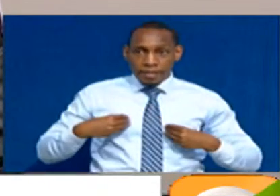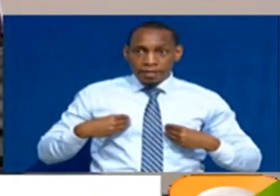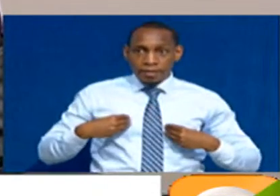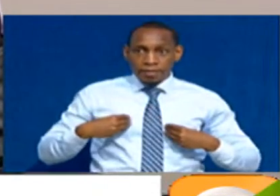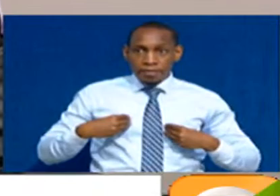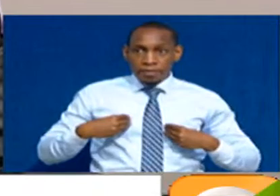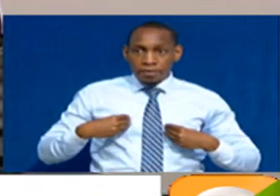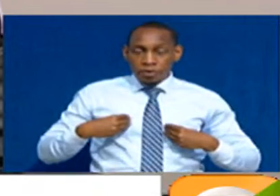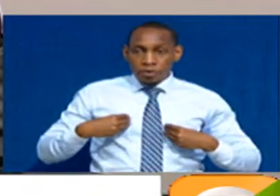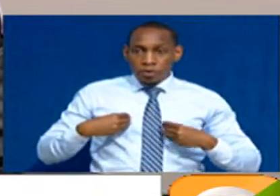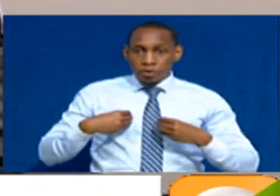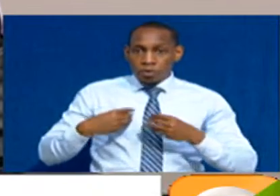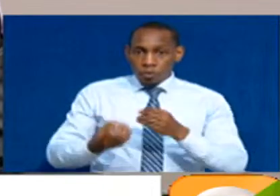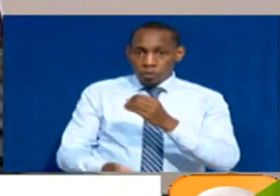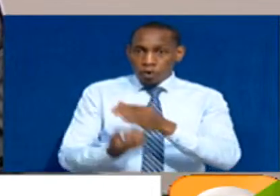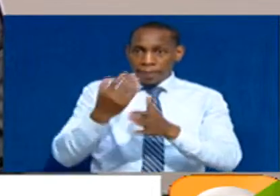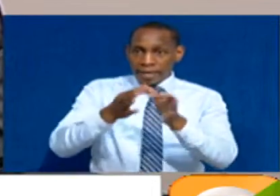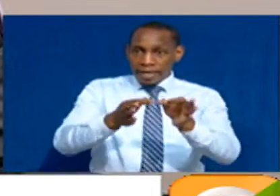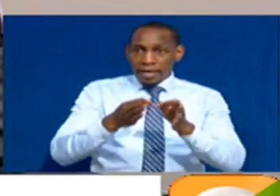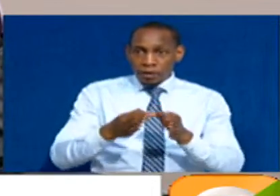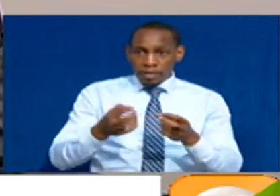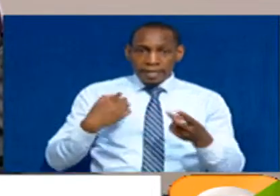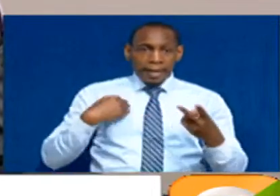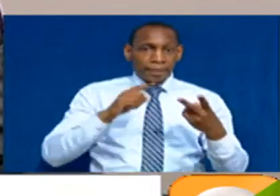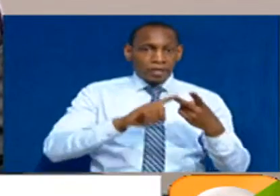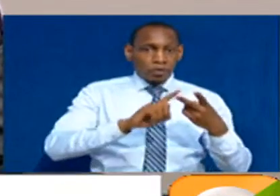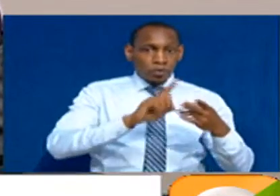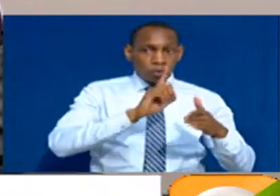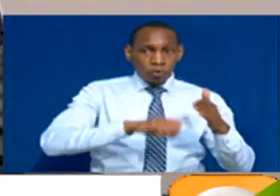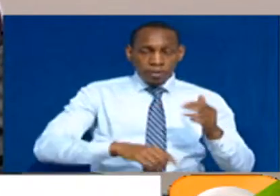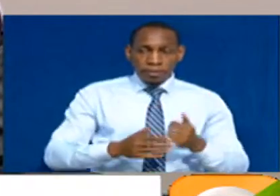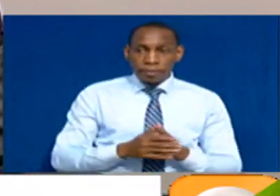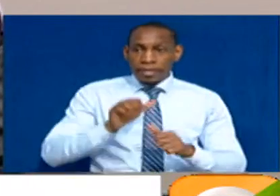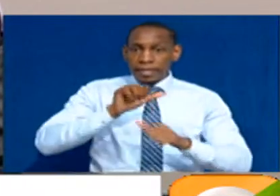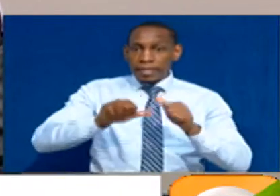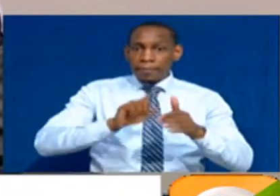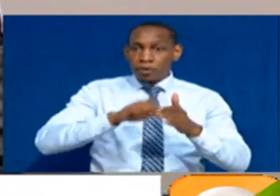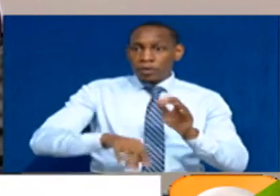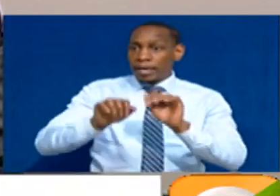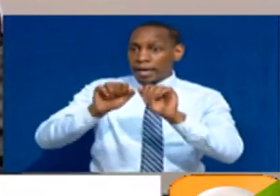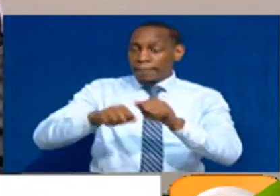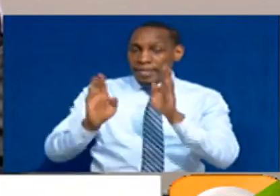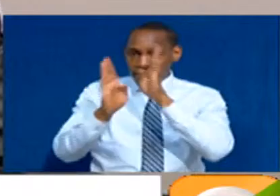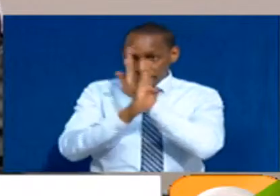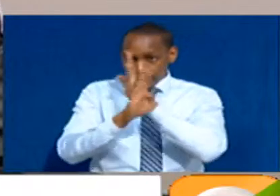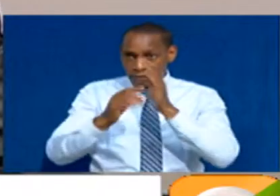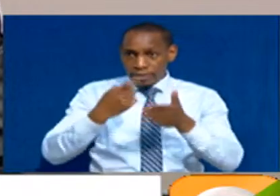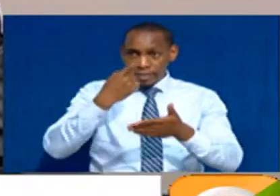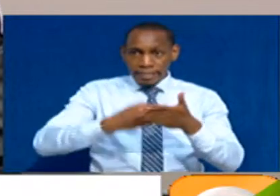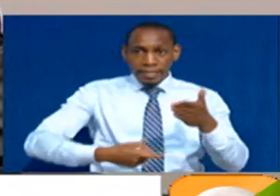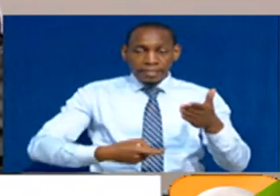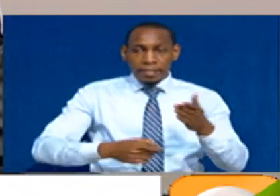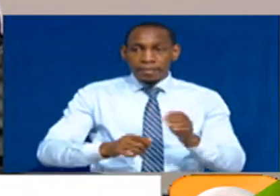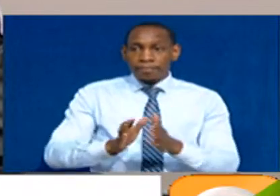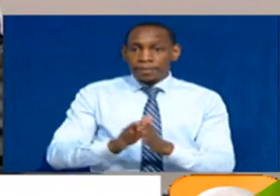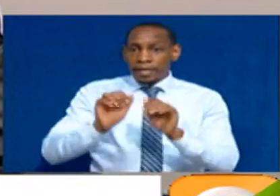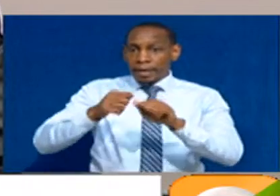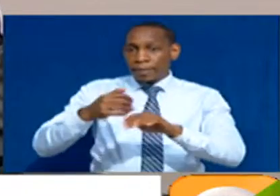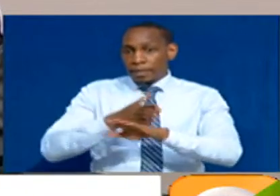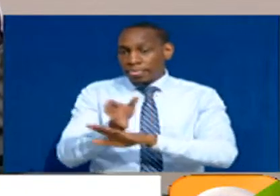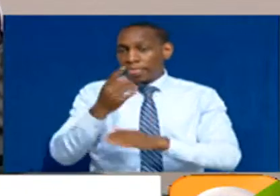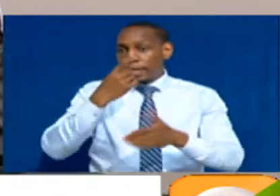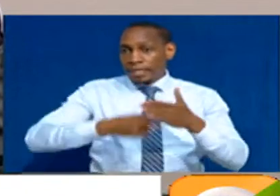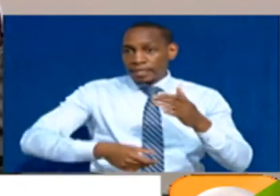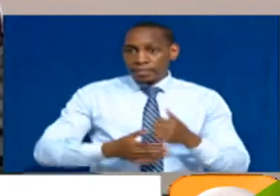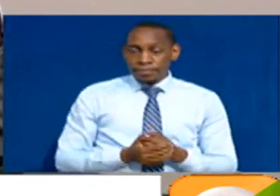that opening of that account with. But secondly, it's also about the ability to hide from tax or the ability to evade